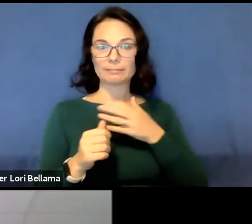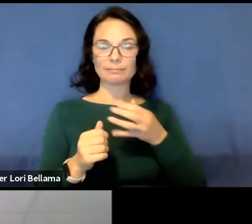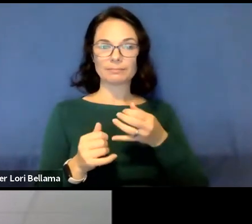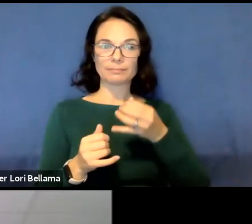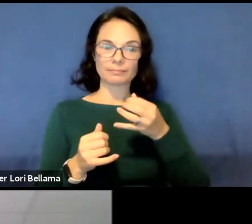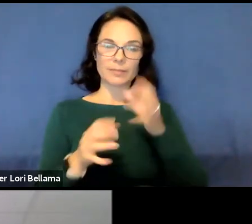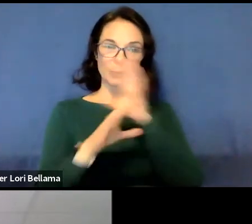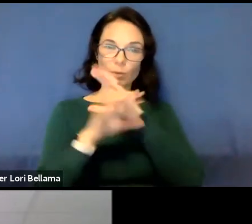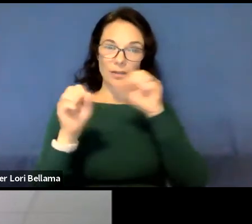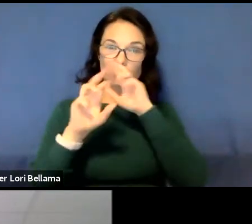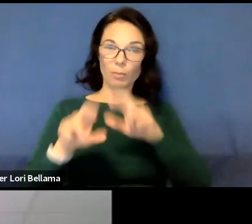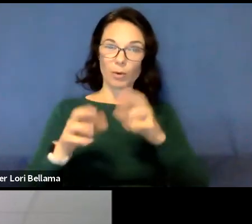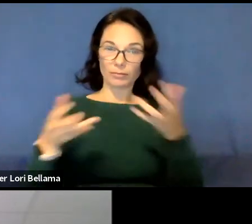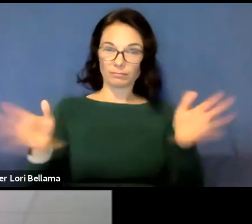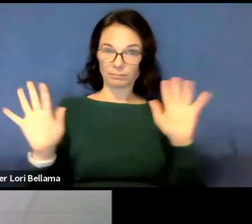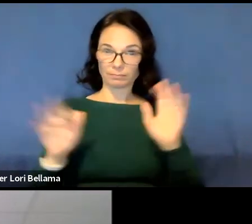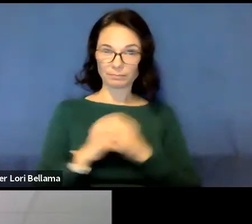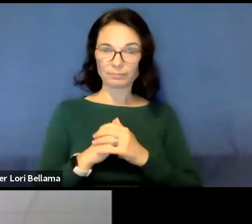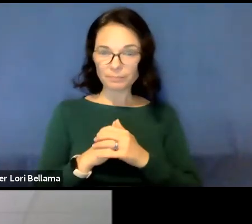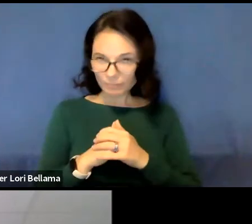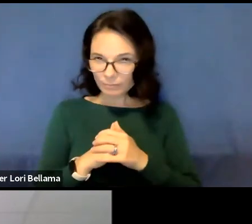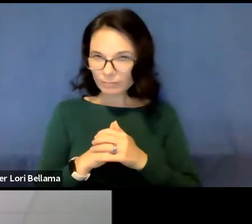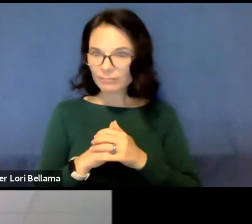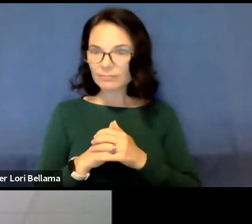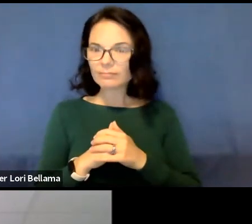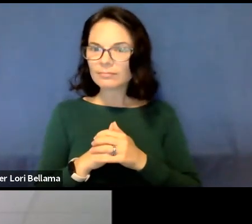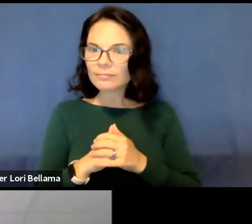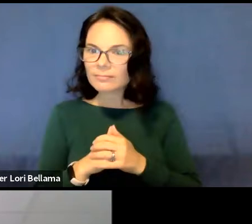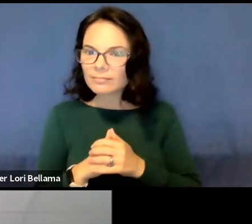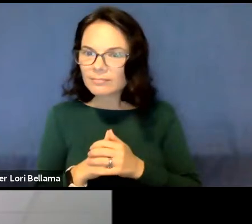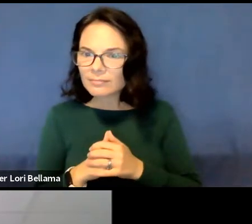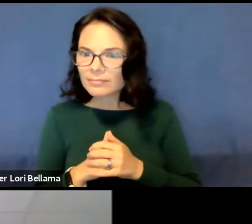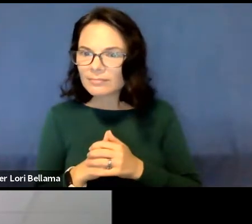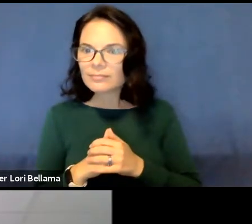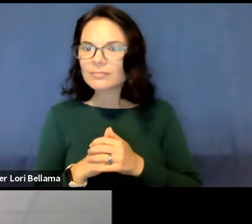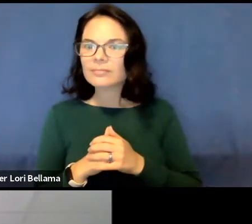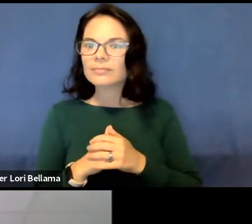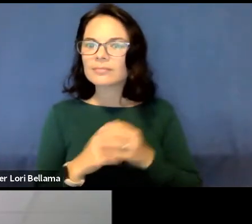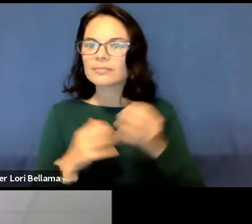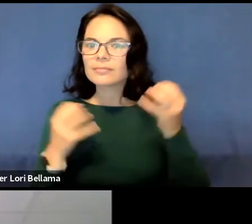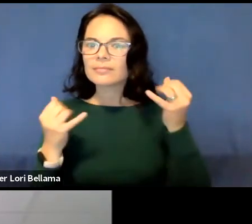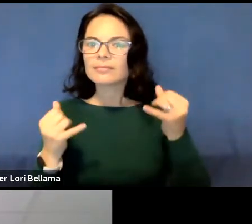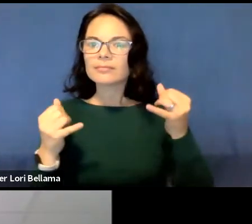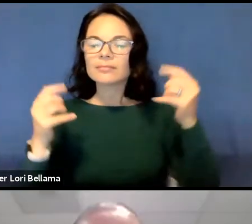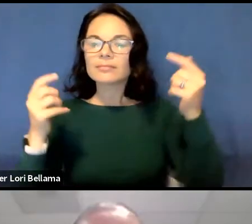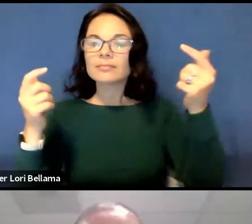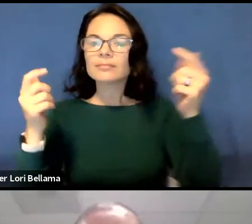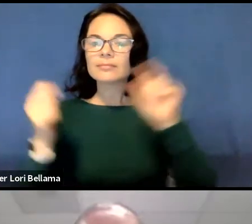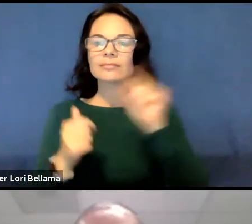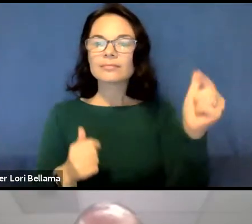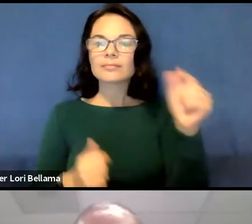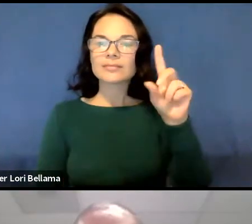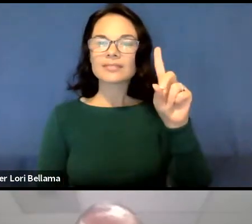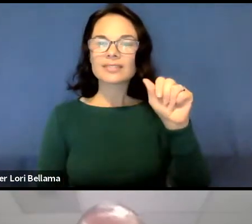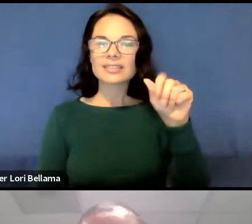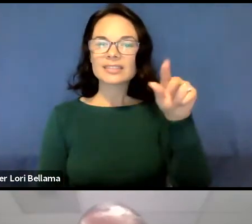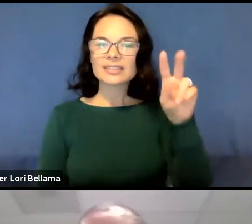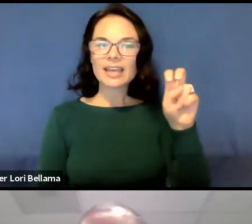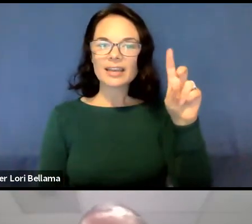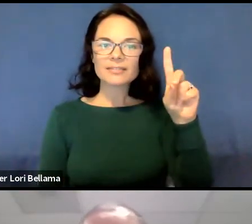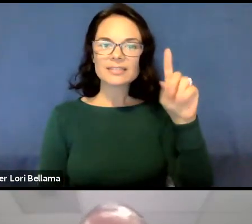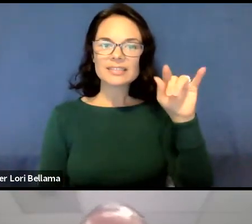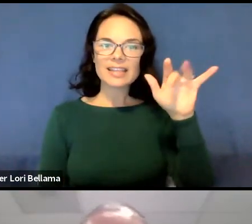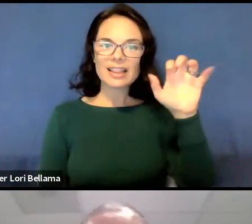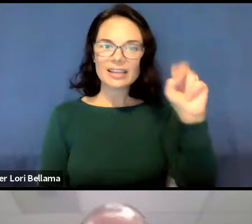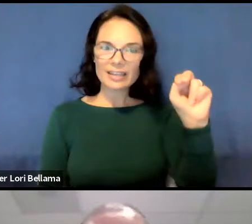my president's report. And so now I'm going to turn it over to Dave Dillon. It's an action item. We